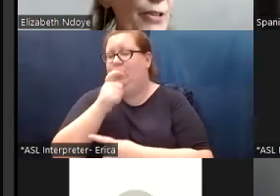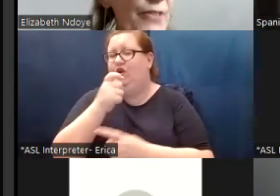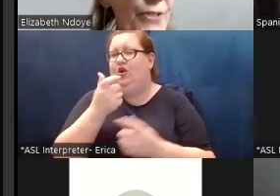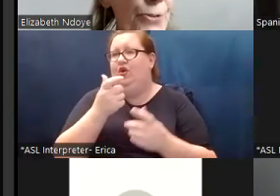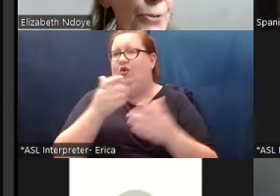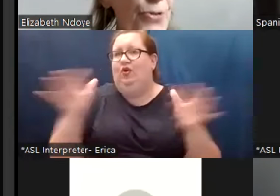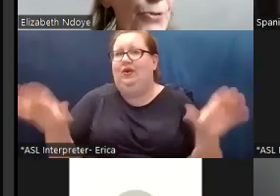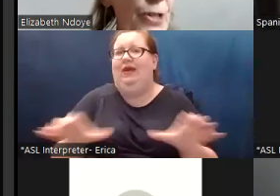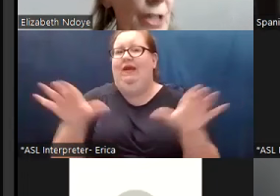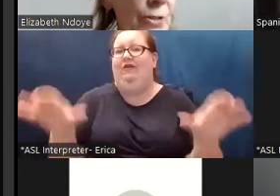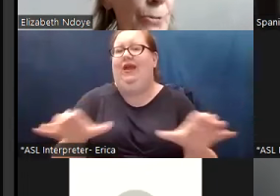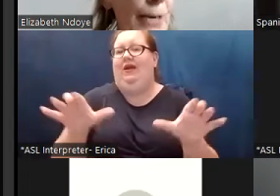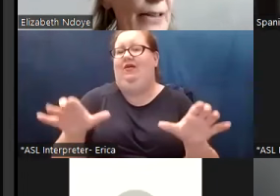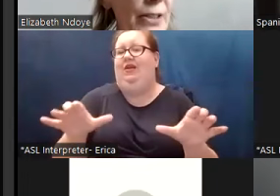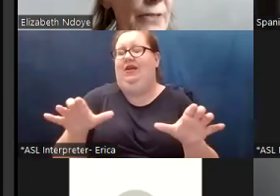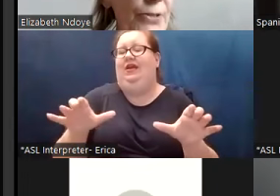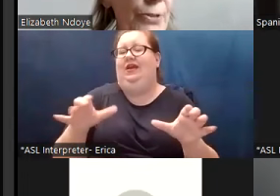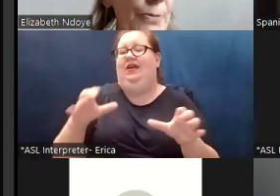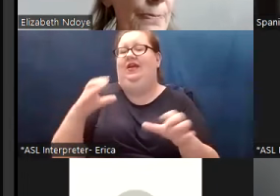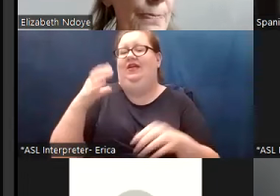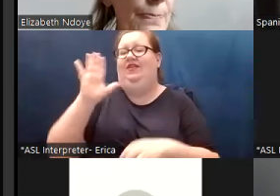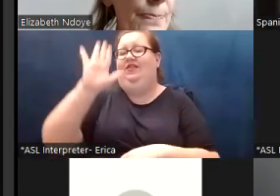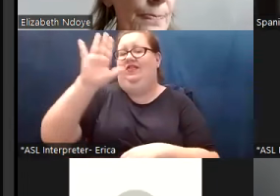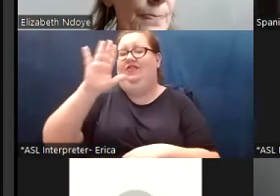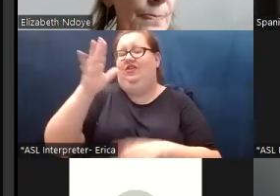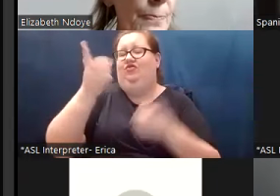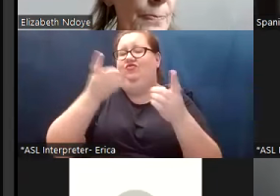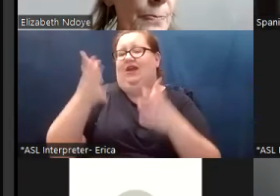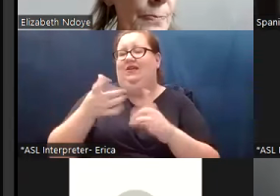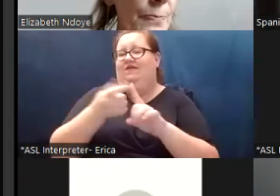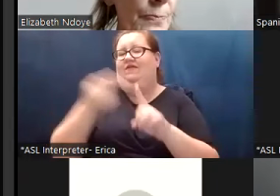resiliency officers' directives. Yeah.